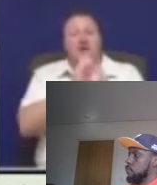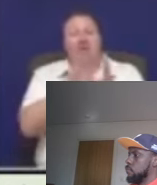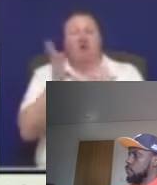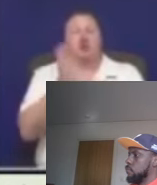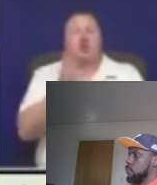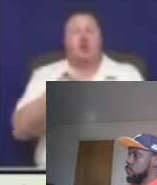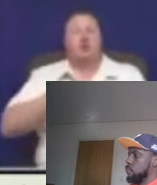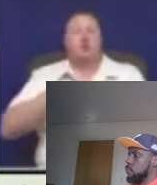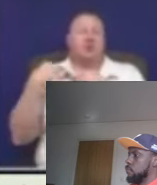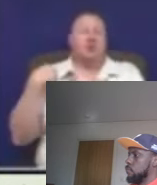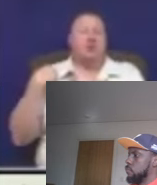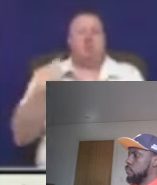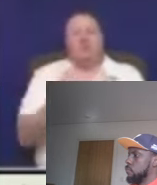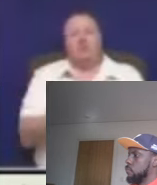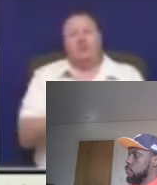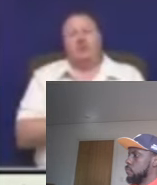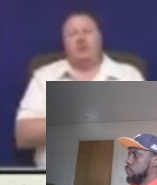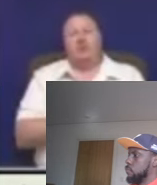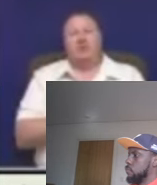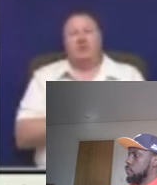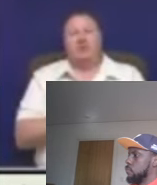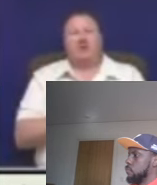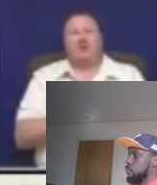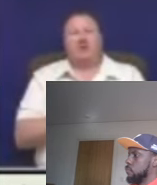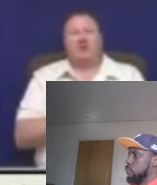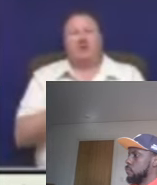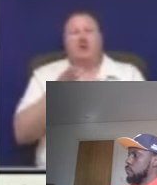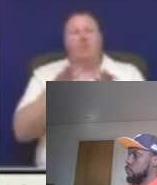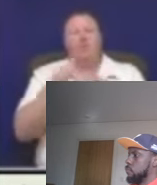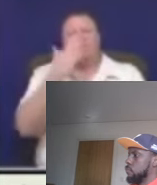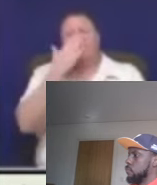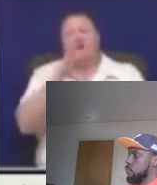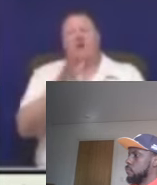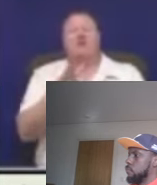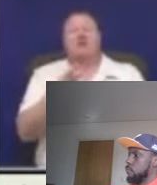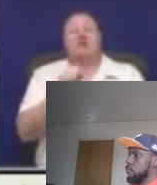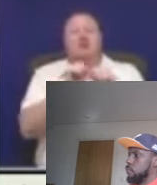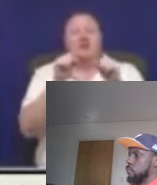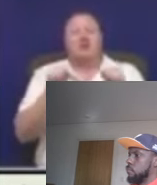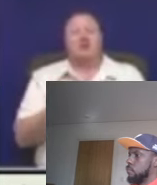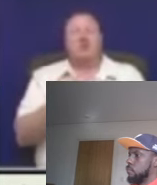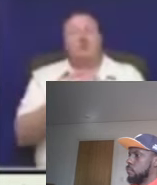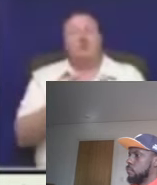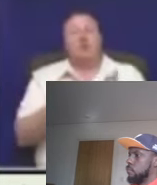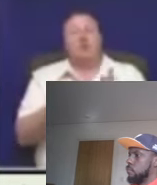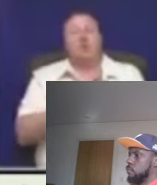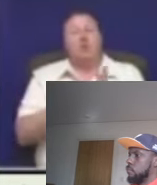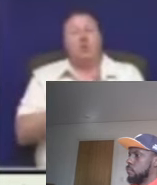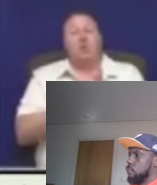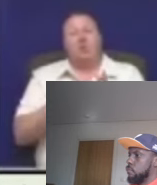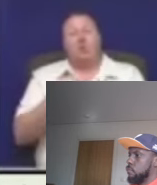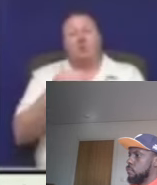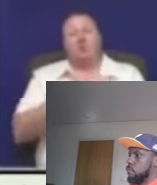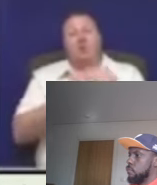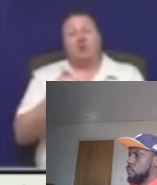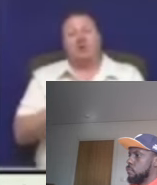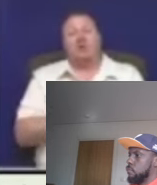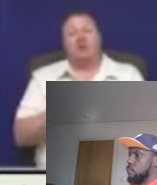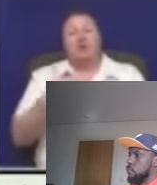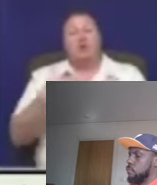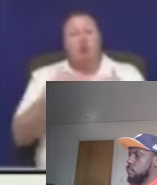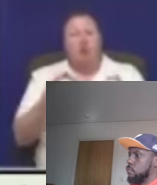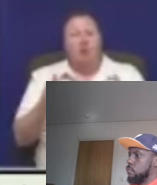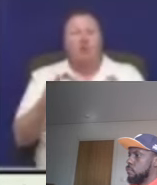accountability. By adopting a public-facing system that records the tender process, we are committed to openness